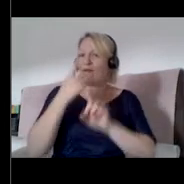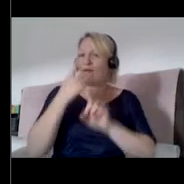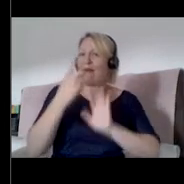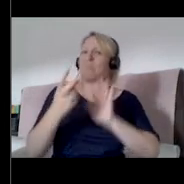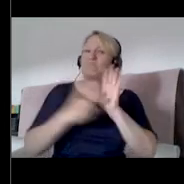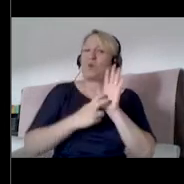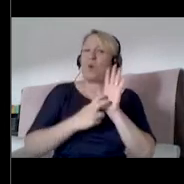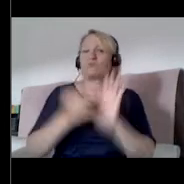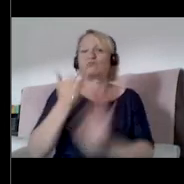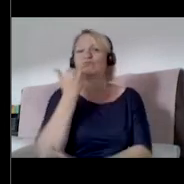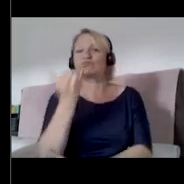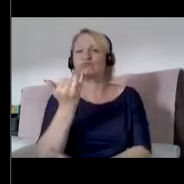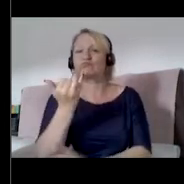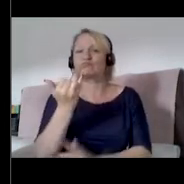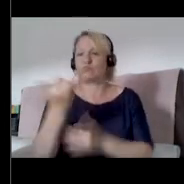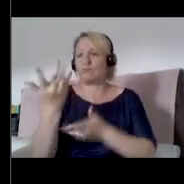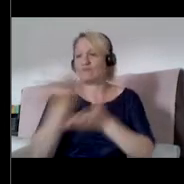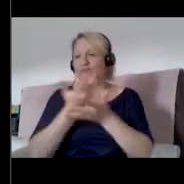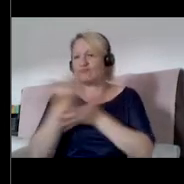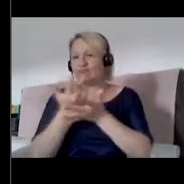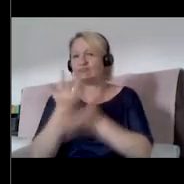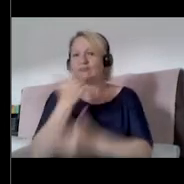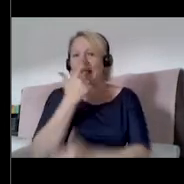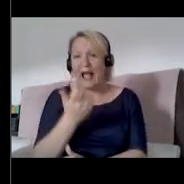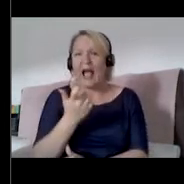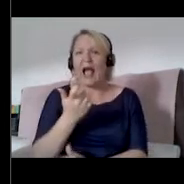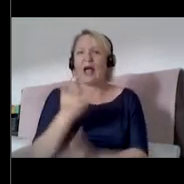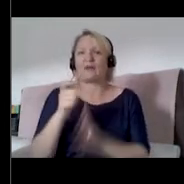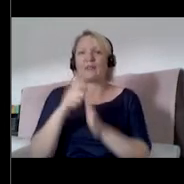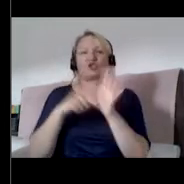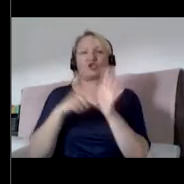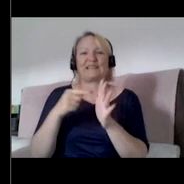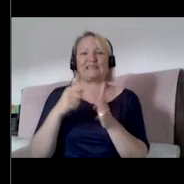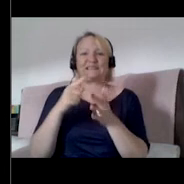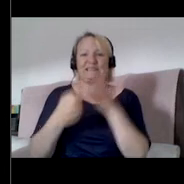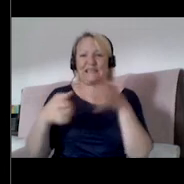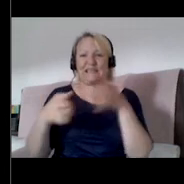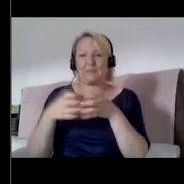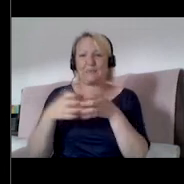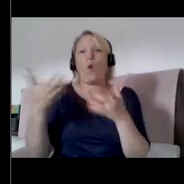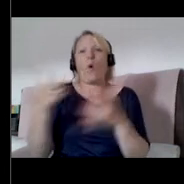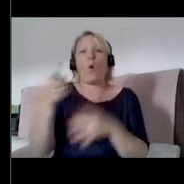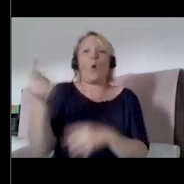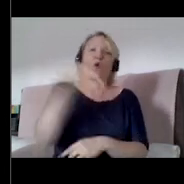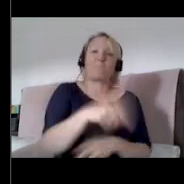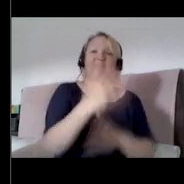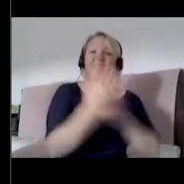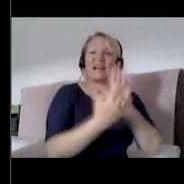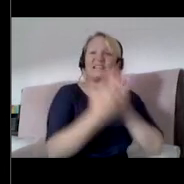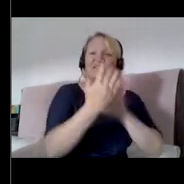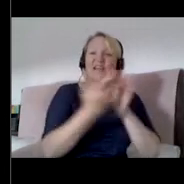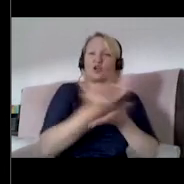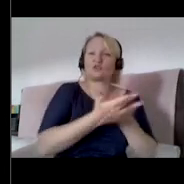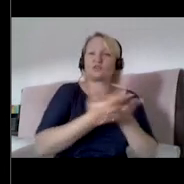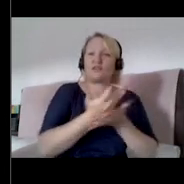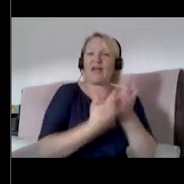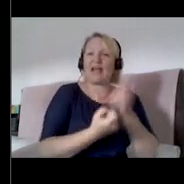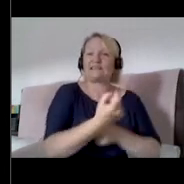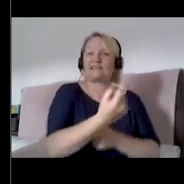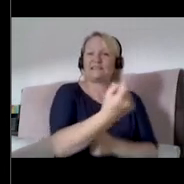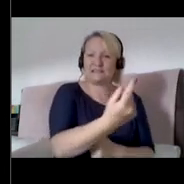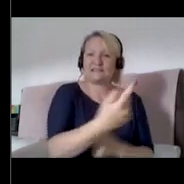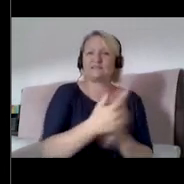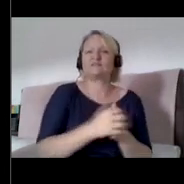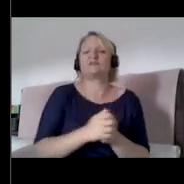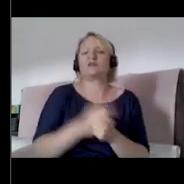back from a member of the project team or come along to one of our consultation events. All consultation materials will be available on